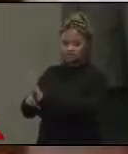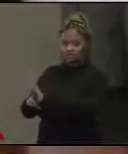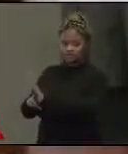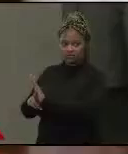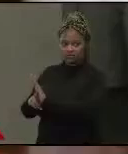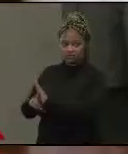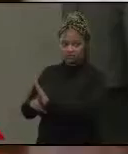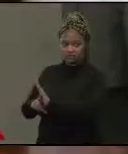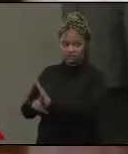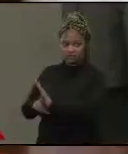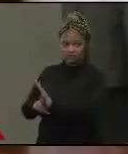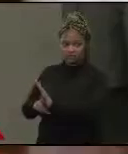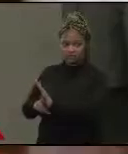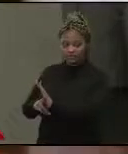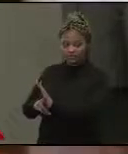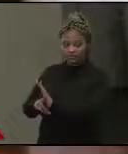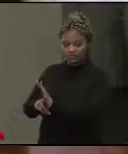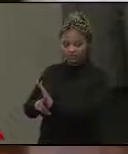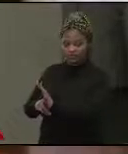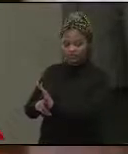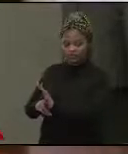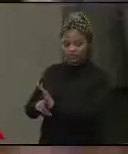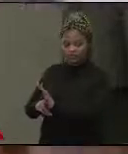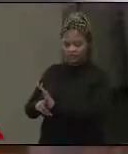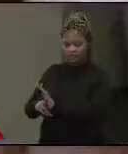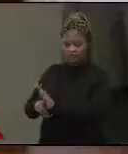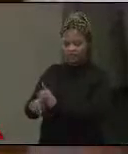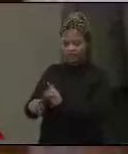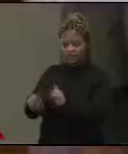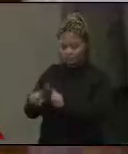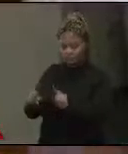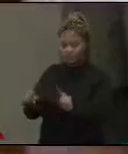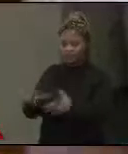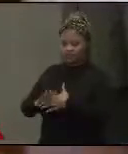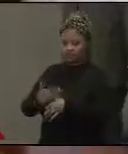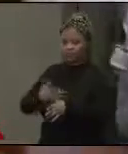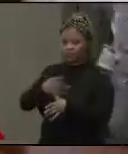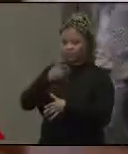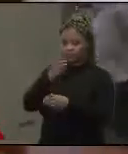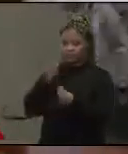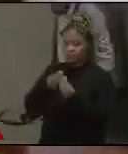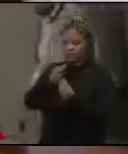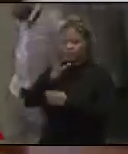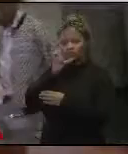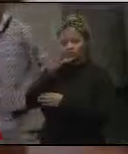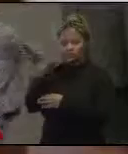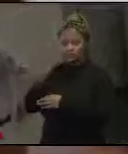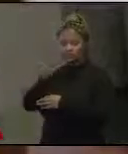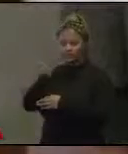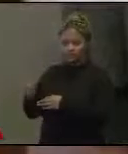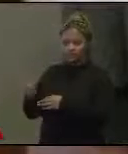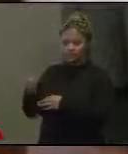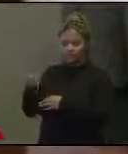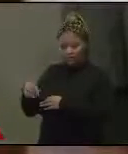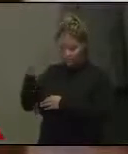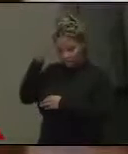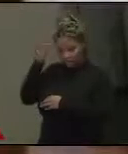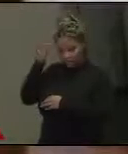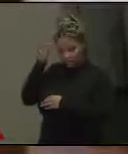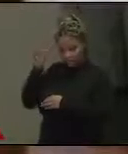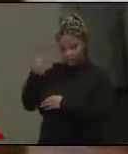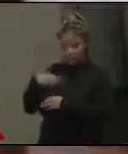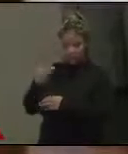of concrete things that you presented here for us as government, we have got an axe to solve. And